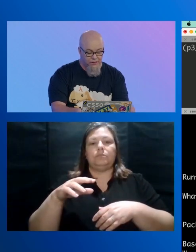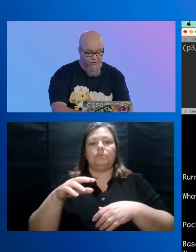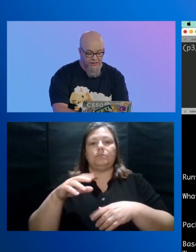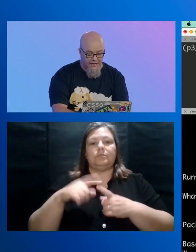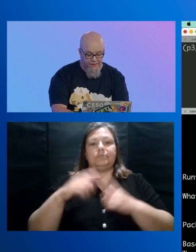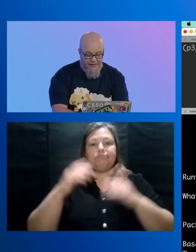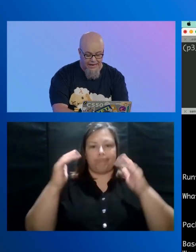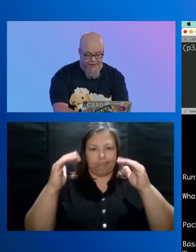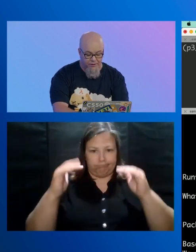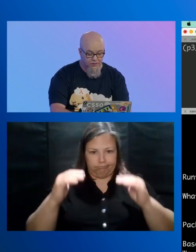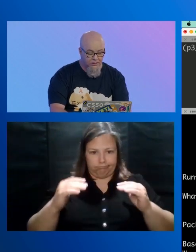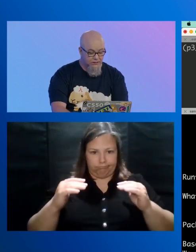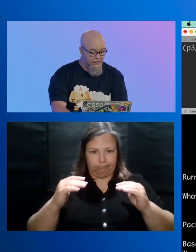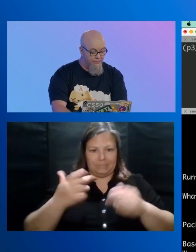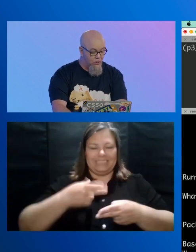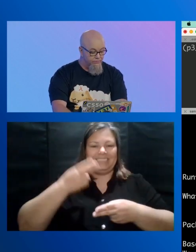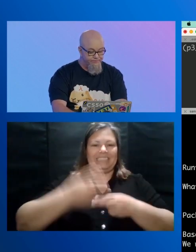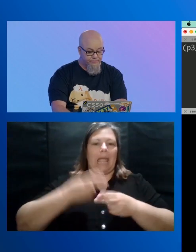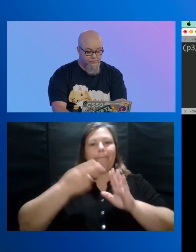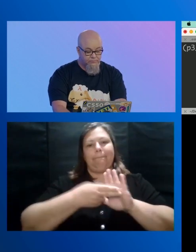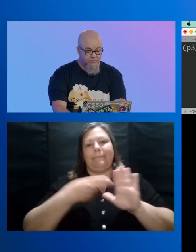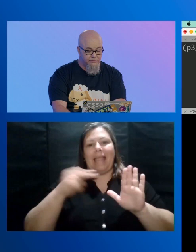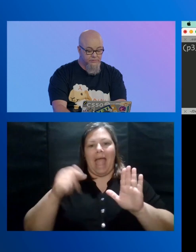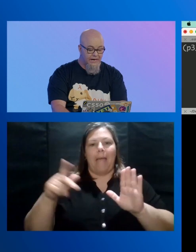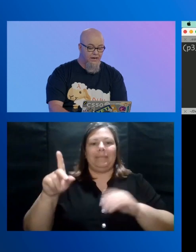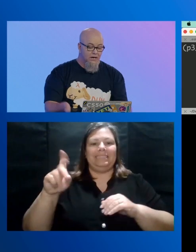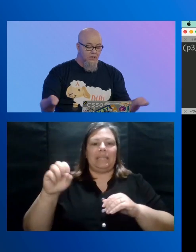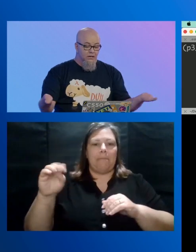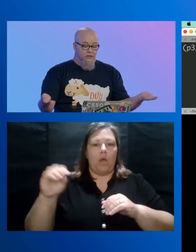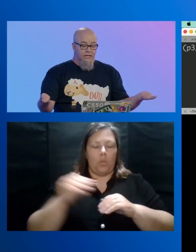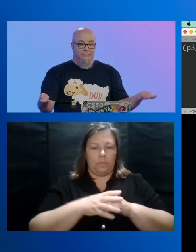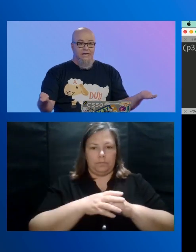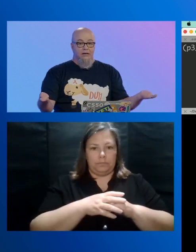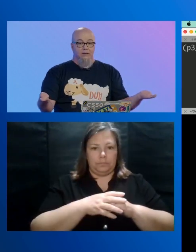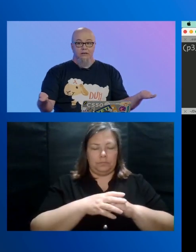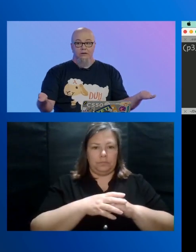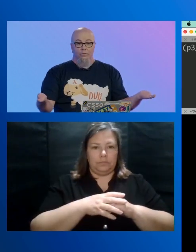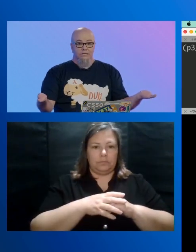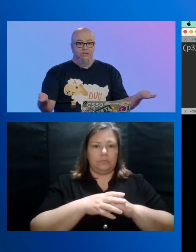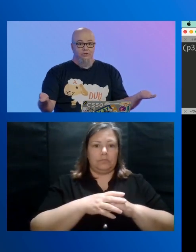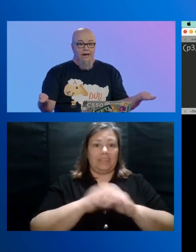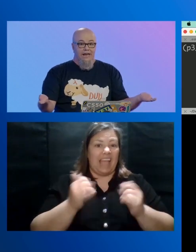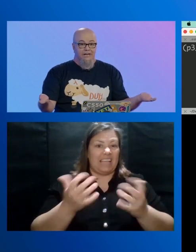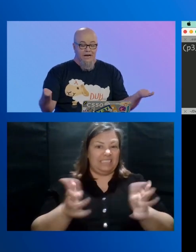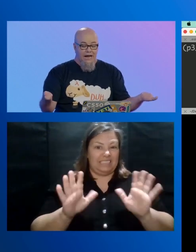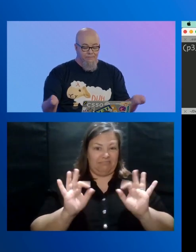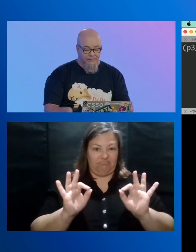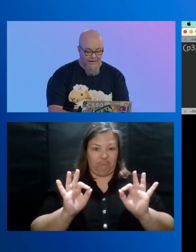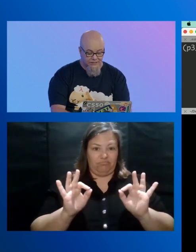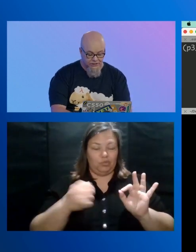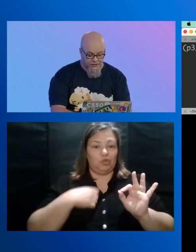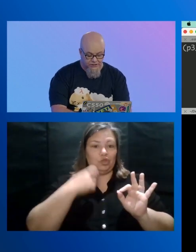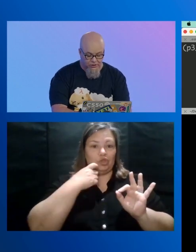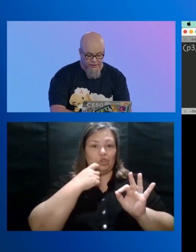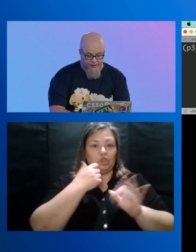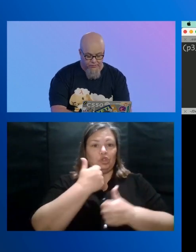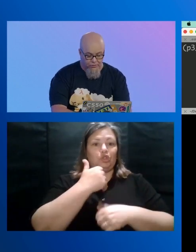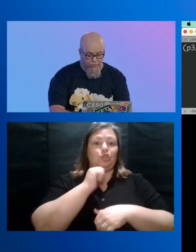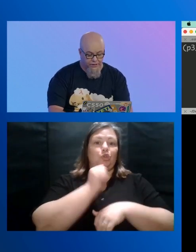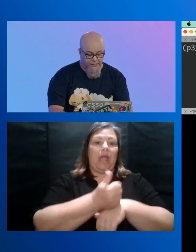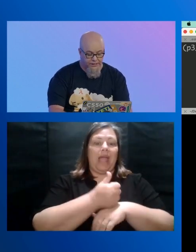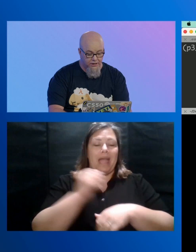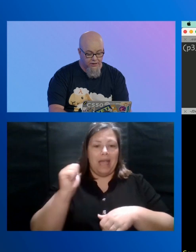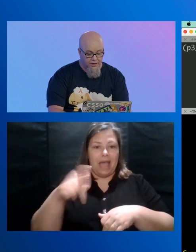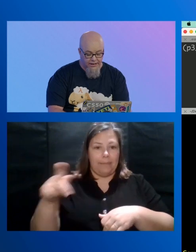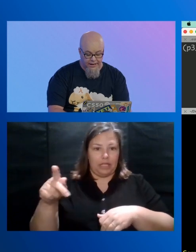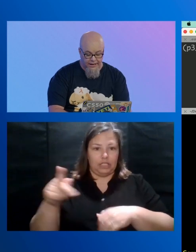through. And then we're going to name the app demo. Okay? That's it. We just created an application. So let's go in there real